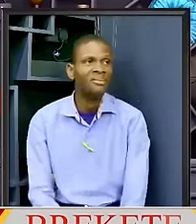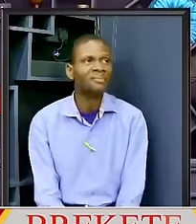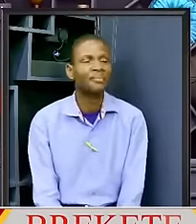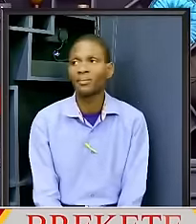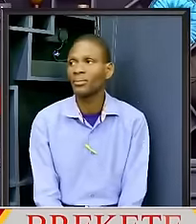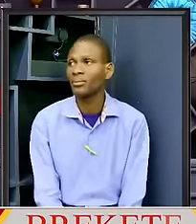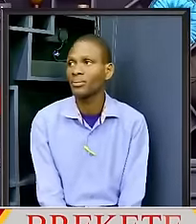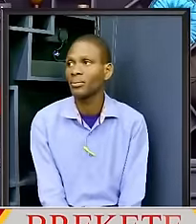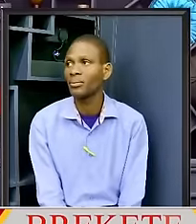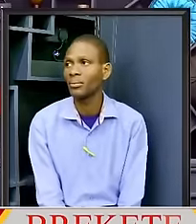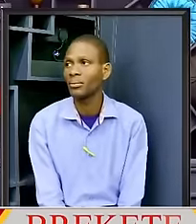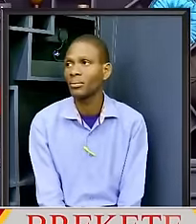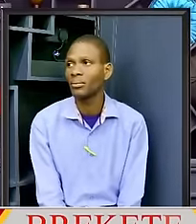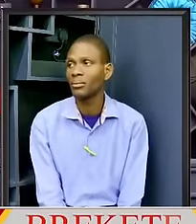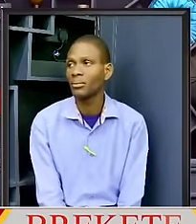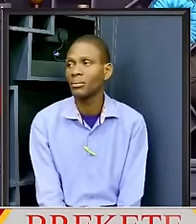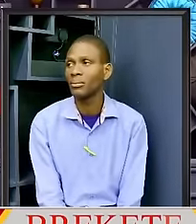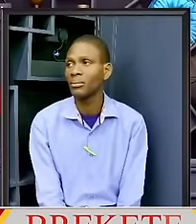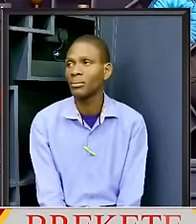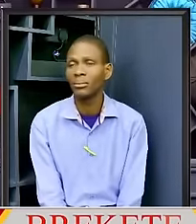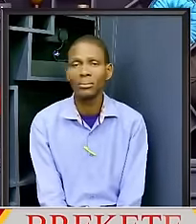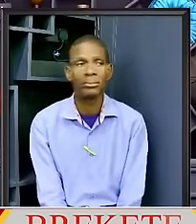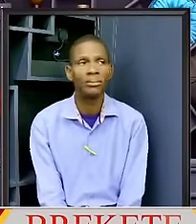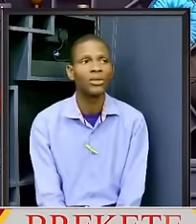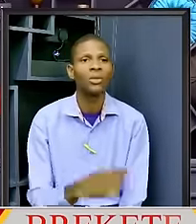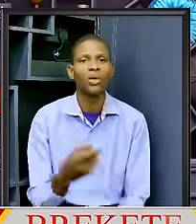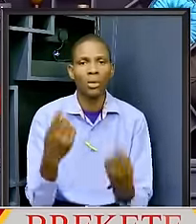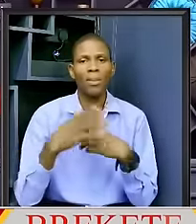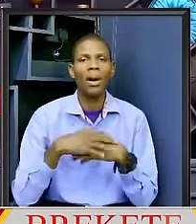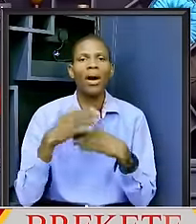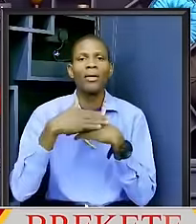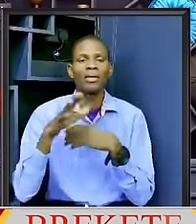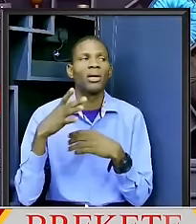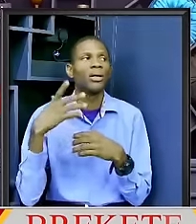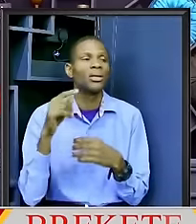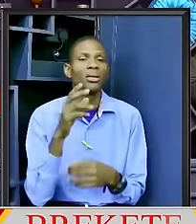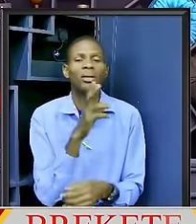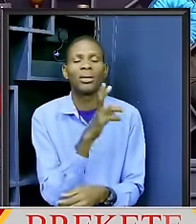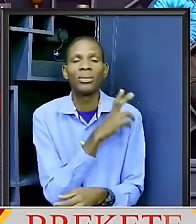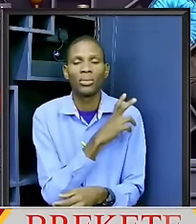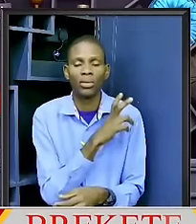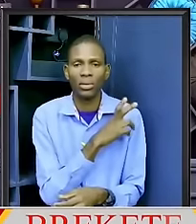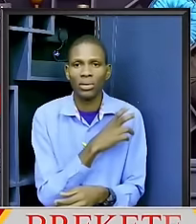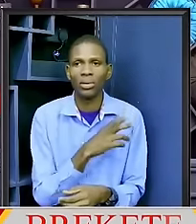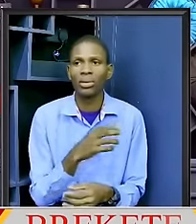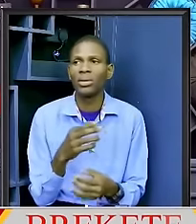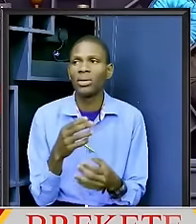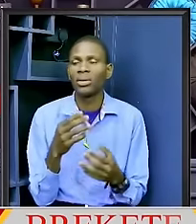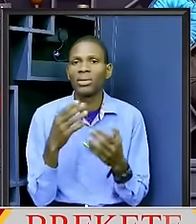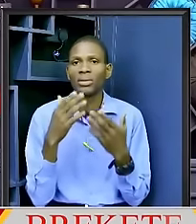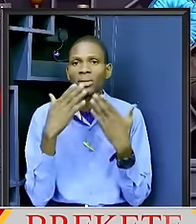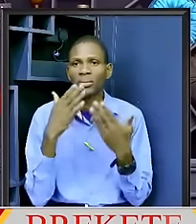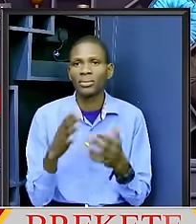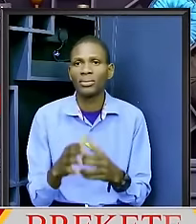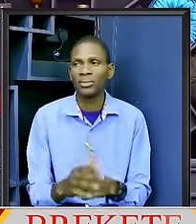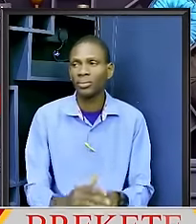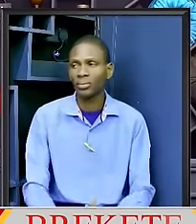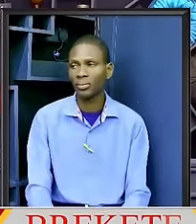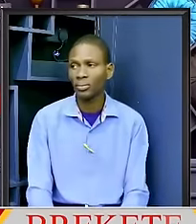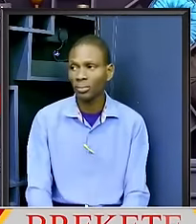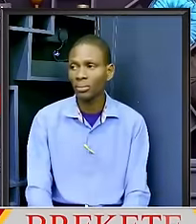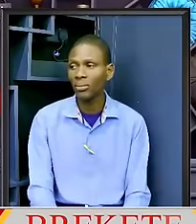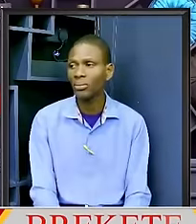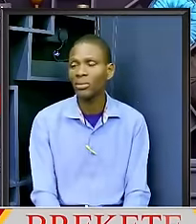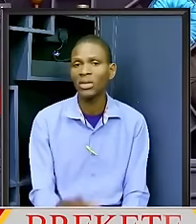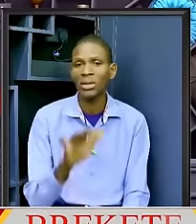again. We'll come back after the police. No problem. You still so no yourself. Talk. Collect microphone. Oh yeah,